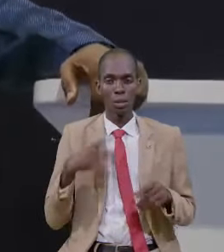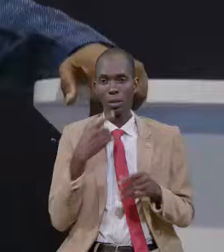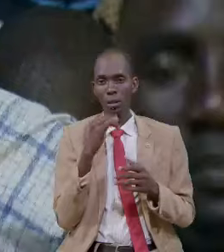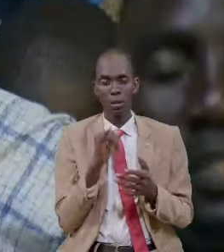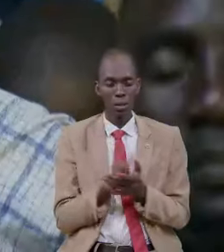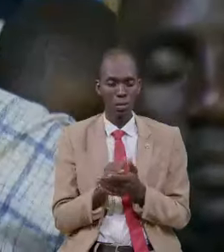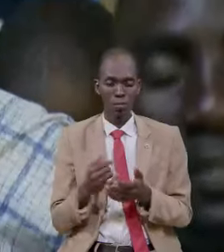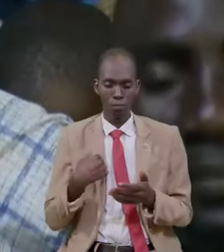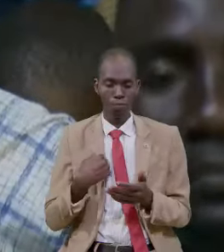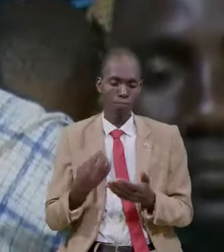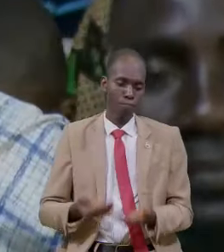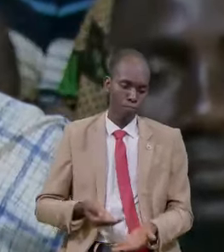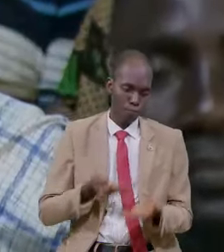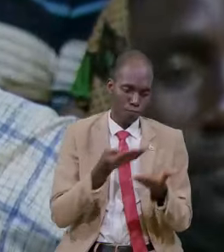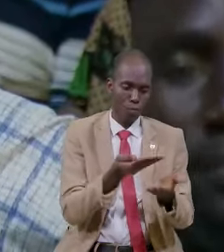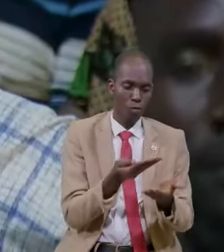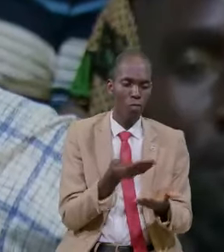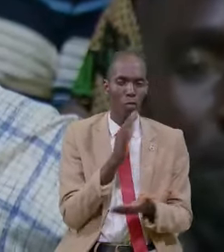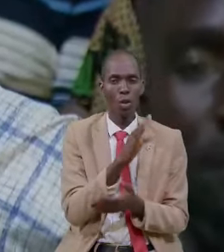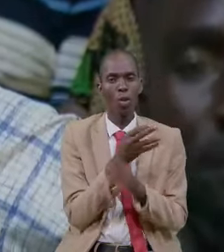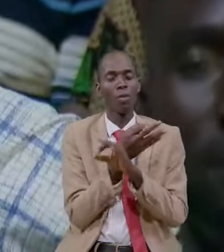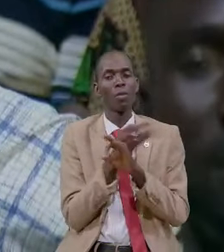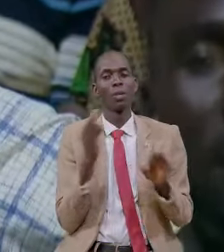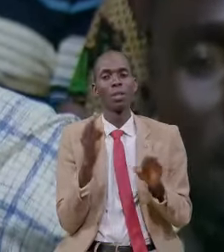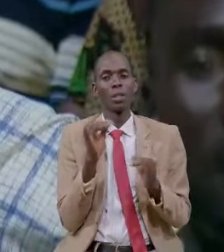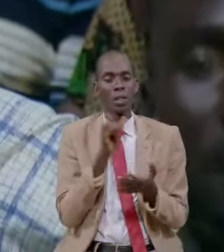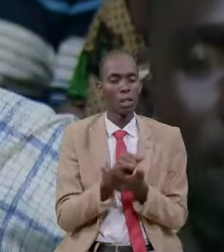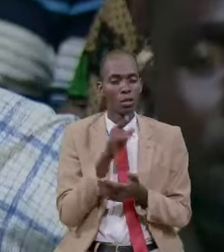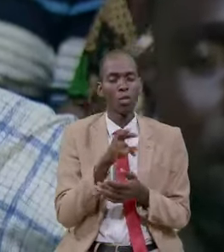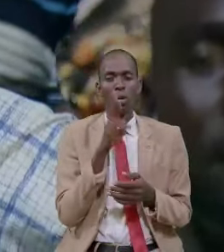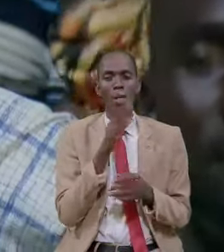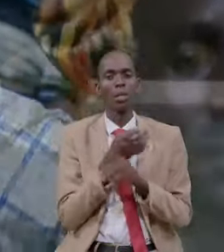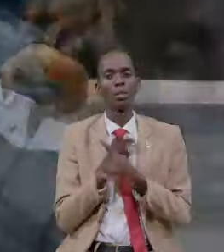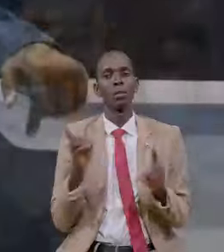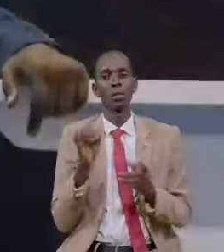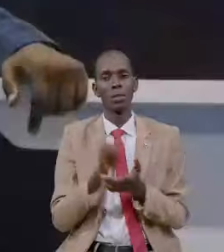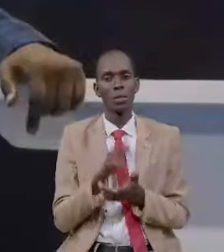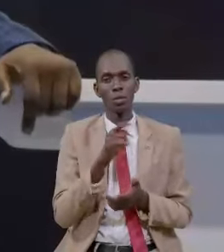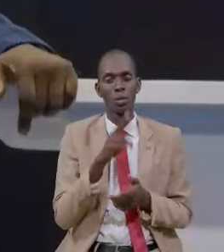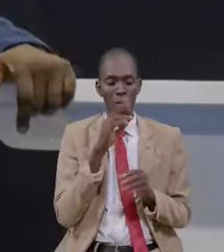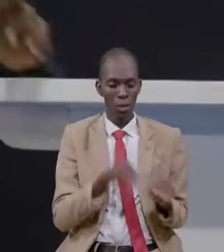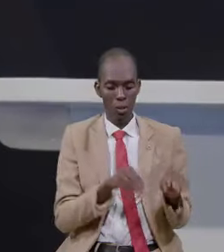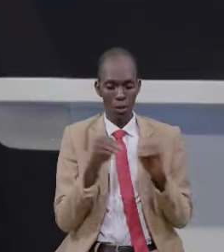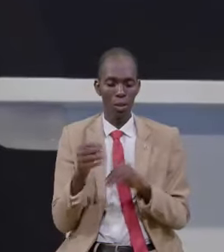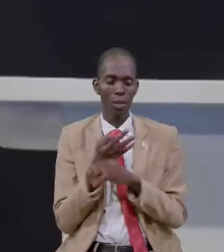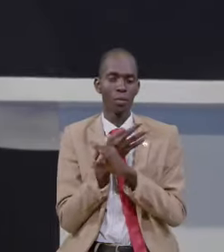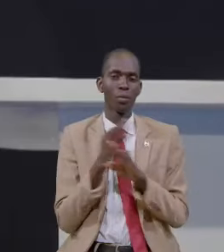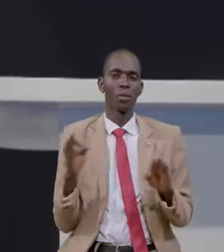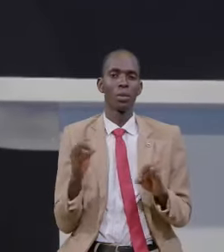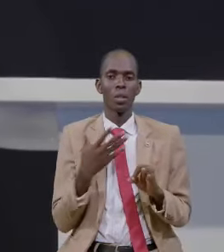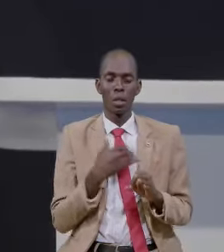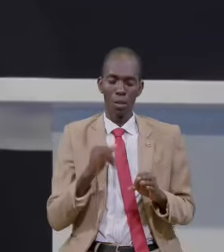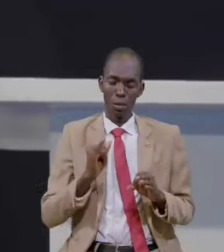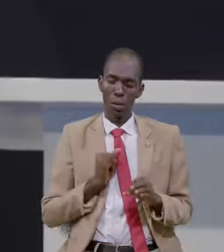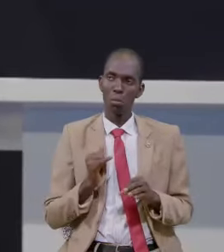you. That you are delivered. That you are set free. And I bring it to